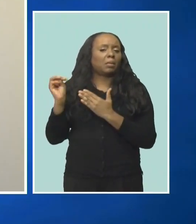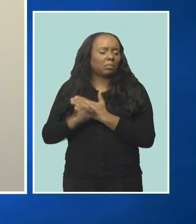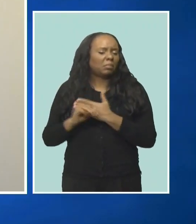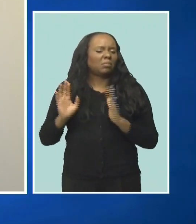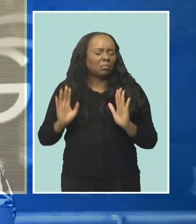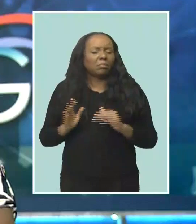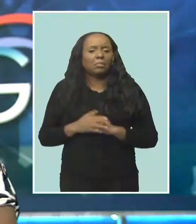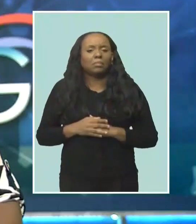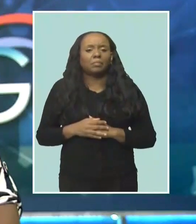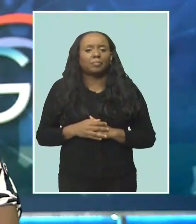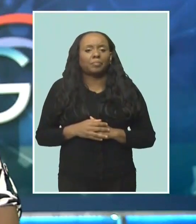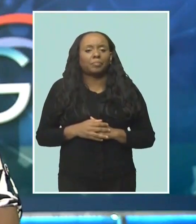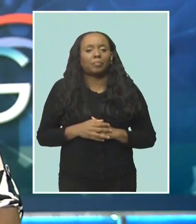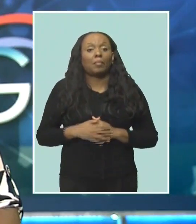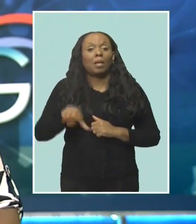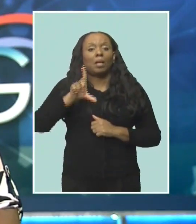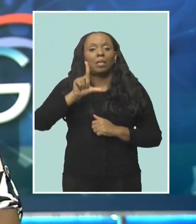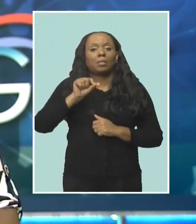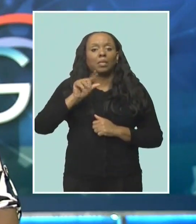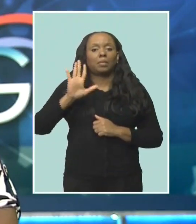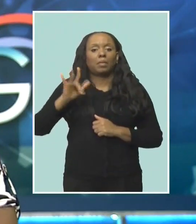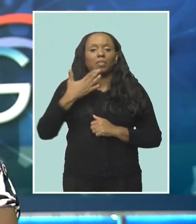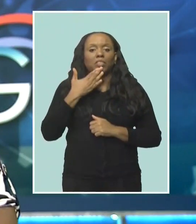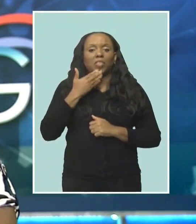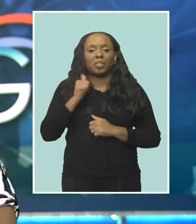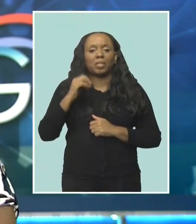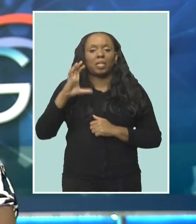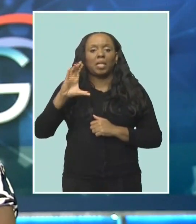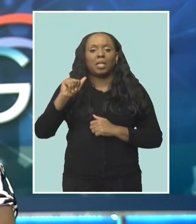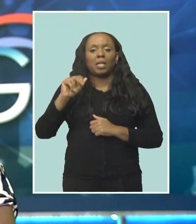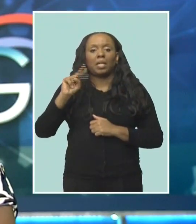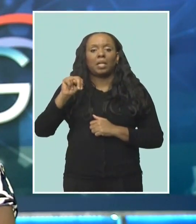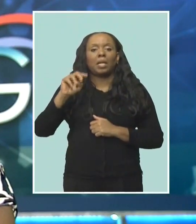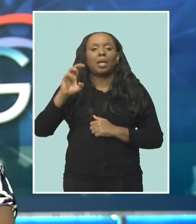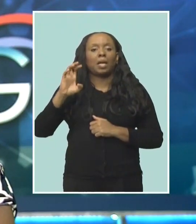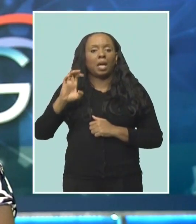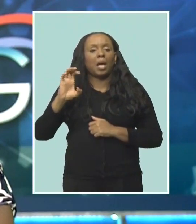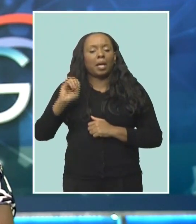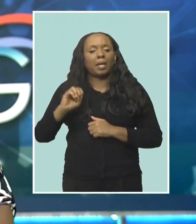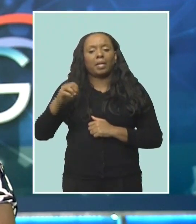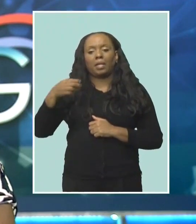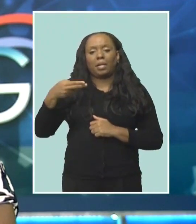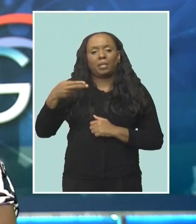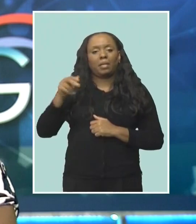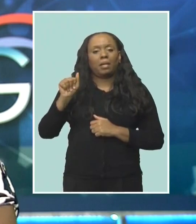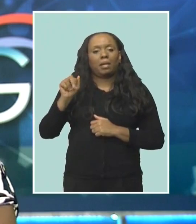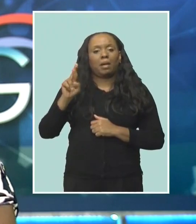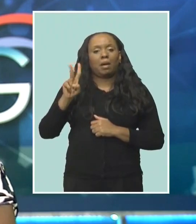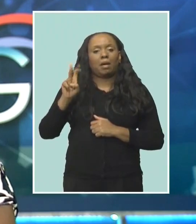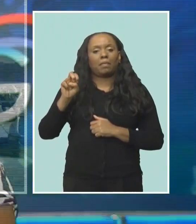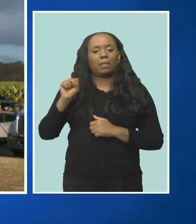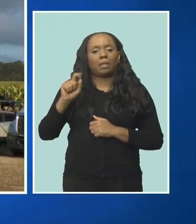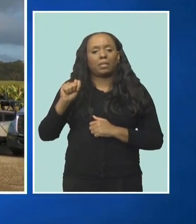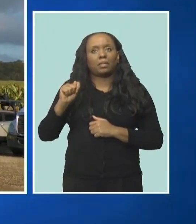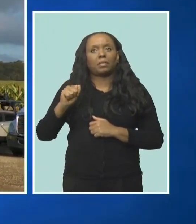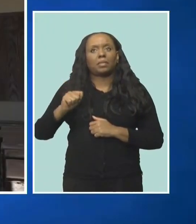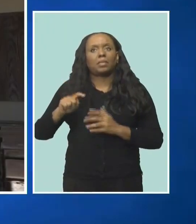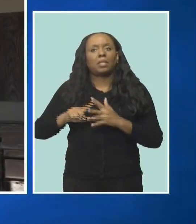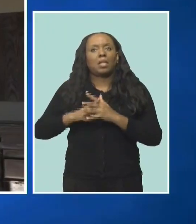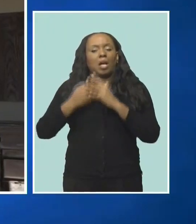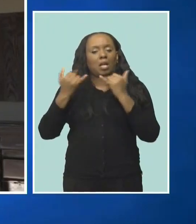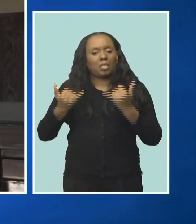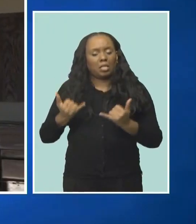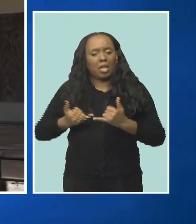safe. The 2025 sugarcane harvest kicked off today, Tuesday. Harvesting of cane started